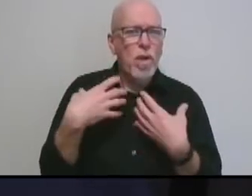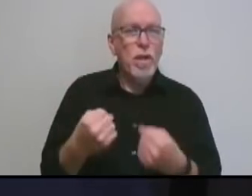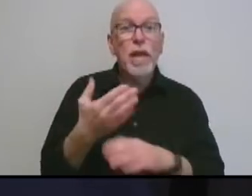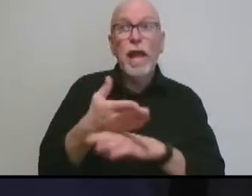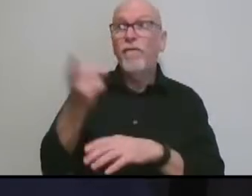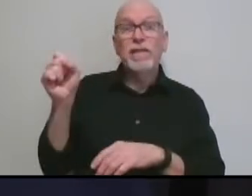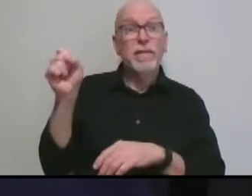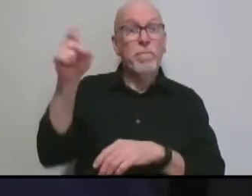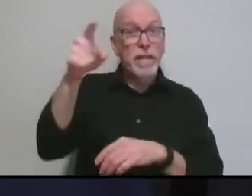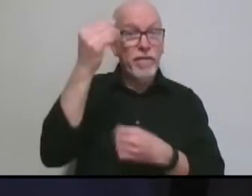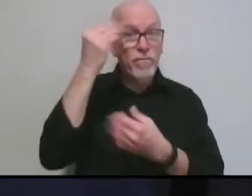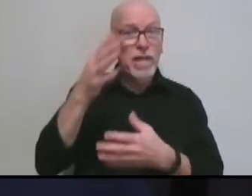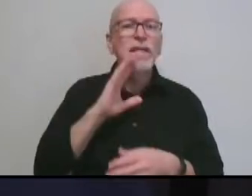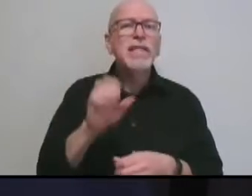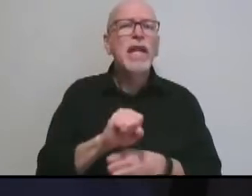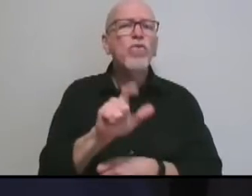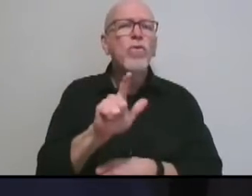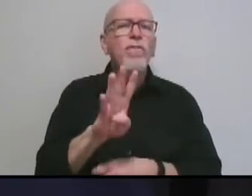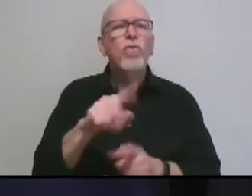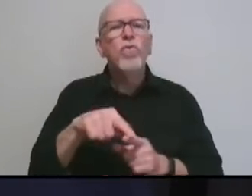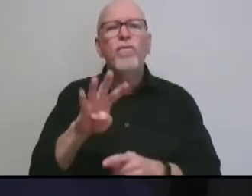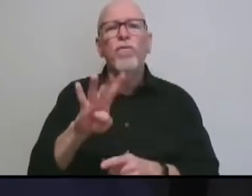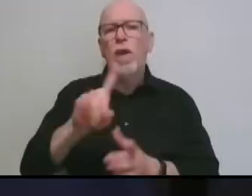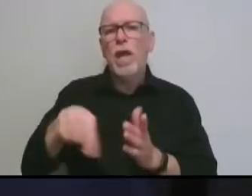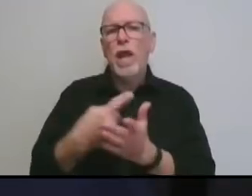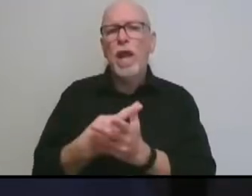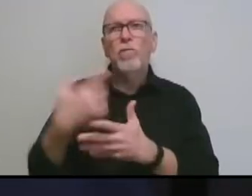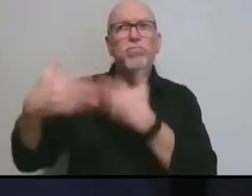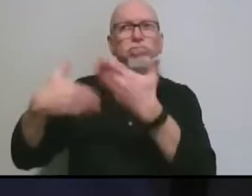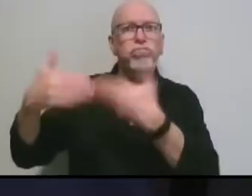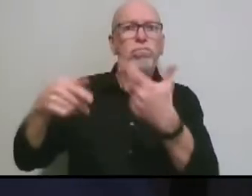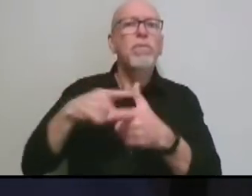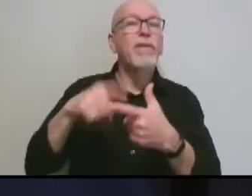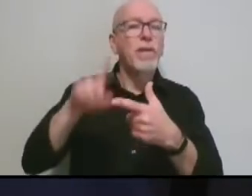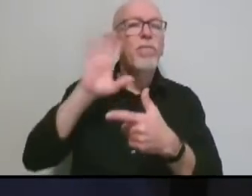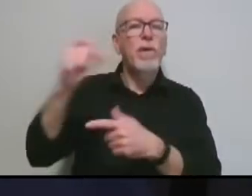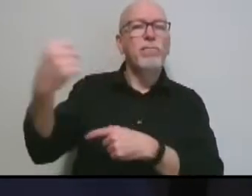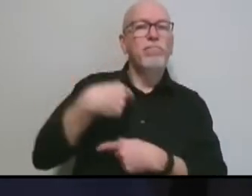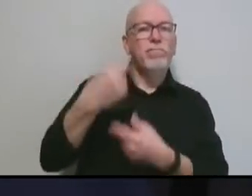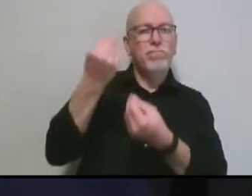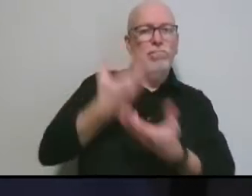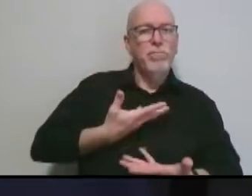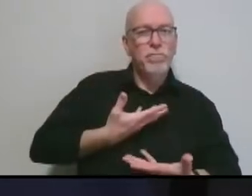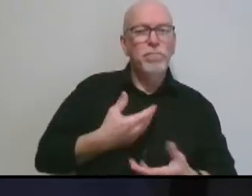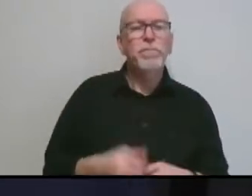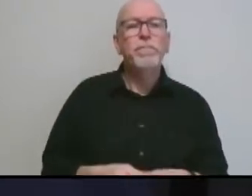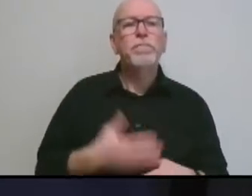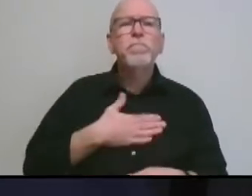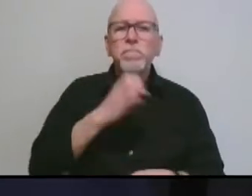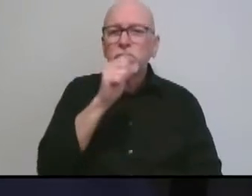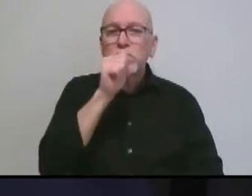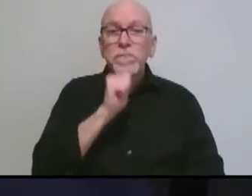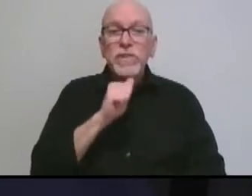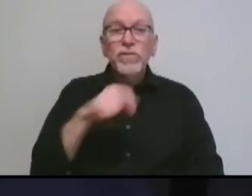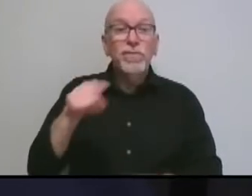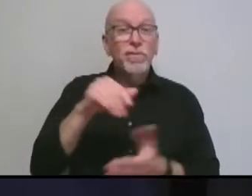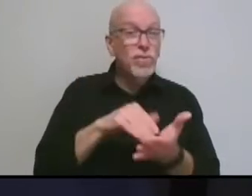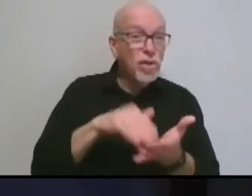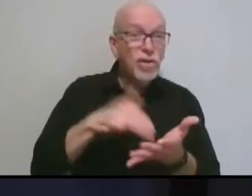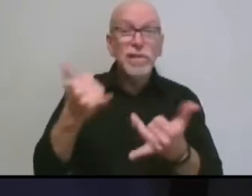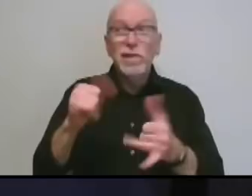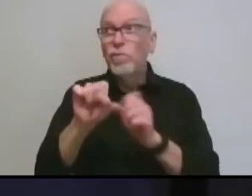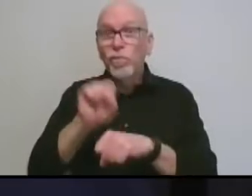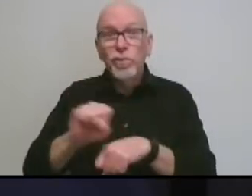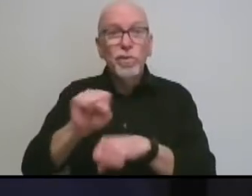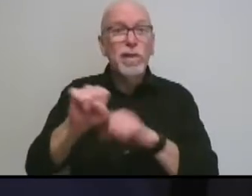submitted, it does take 24 to 48 hours before you are notified. Please be patient as providers across the state work to identify